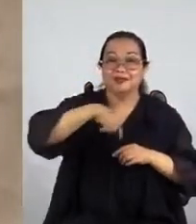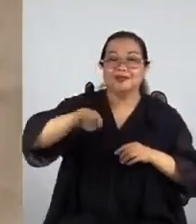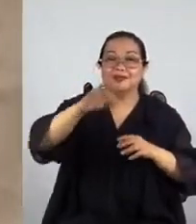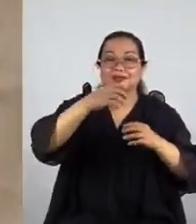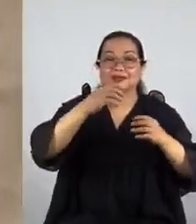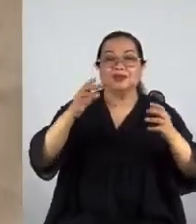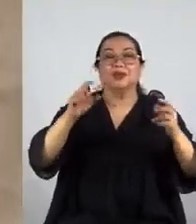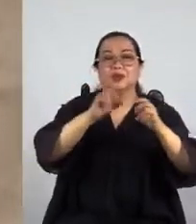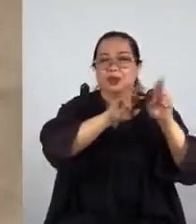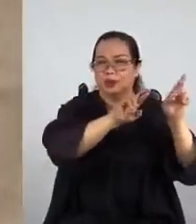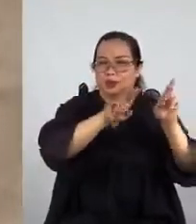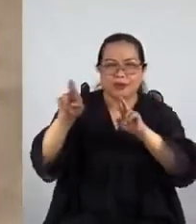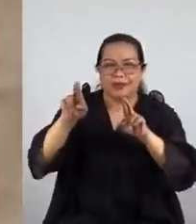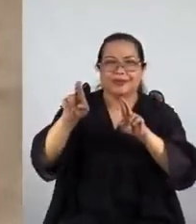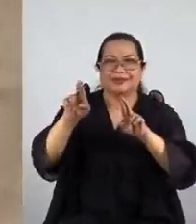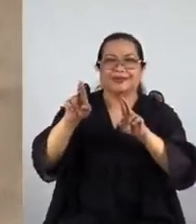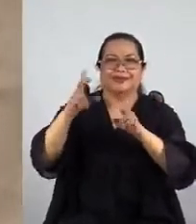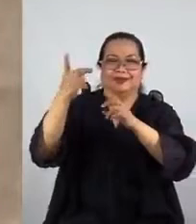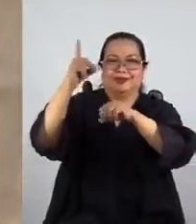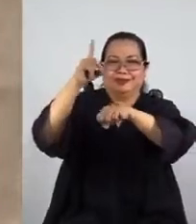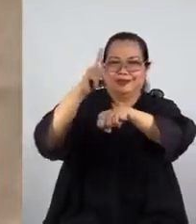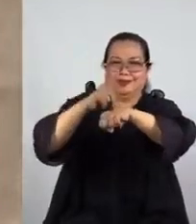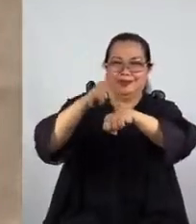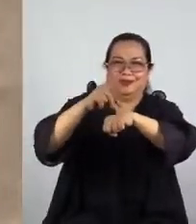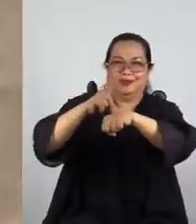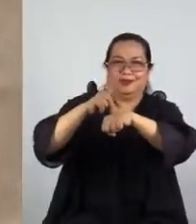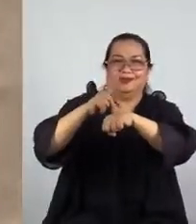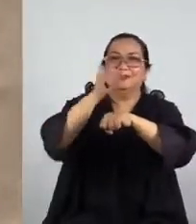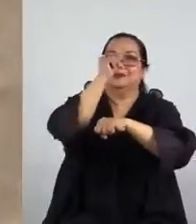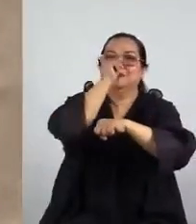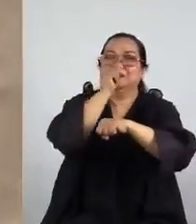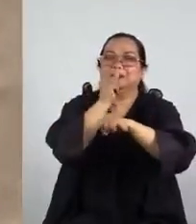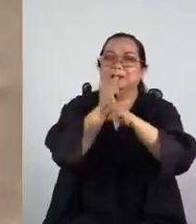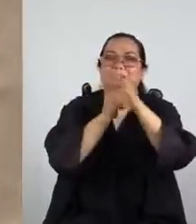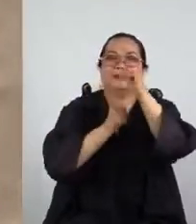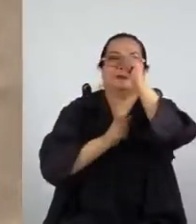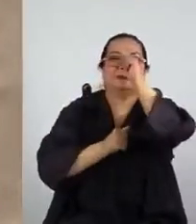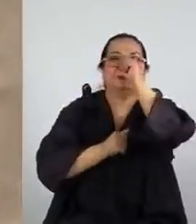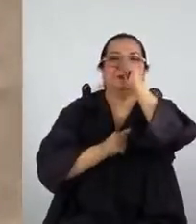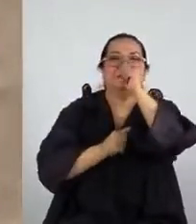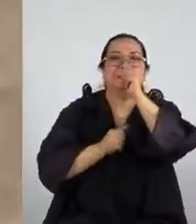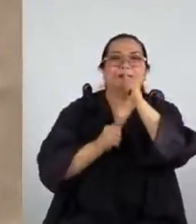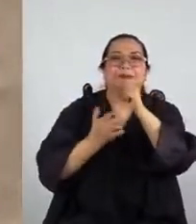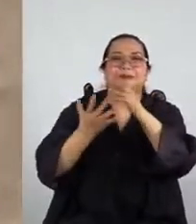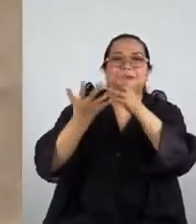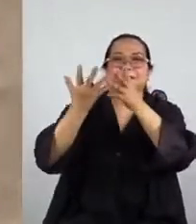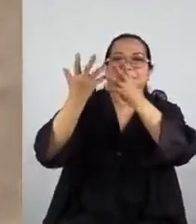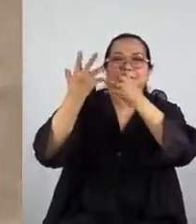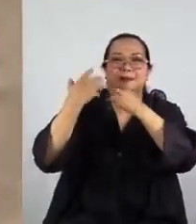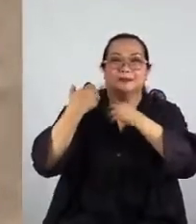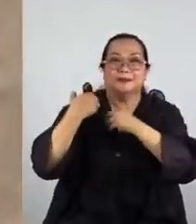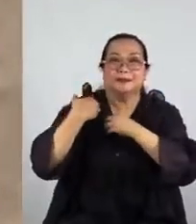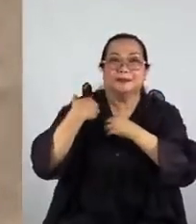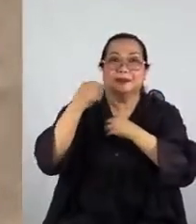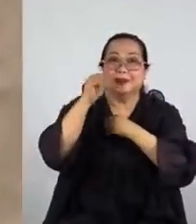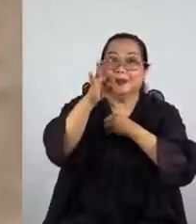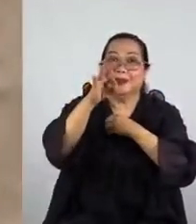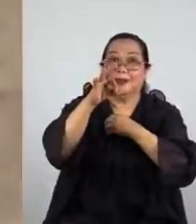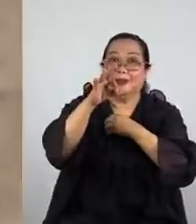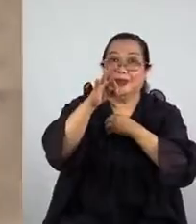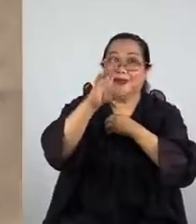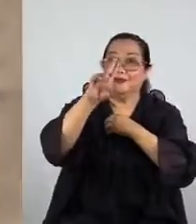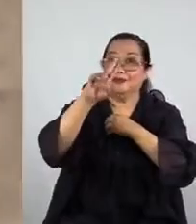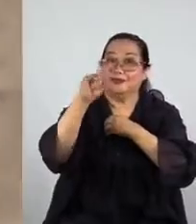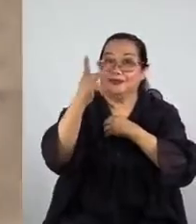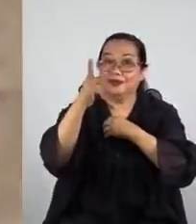brace ourselves to our duty and so bear ourselves that if the British Empire and its